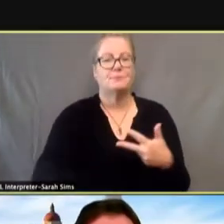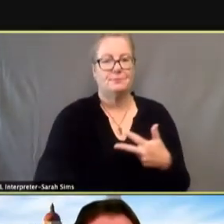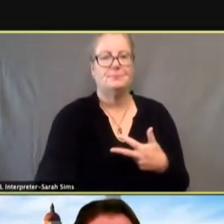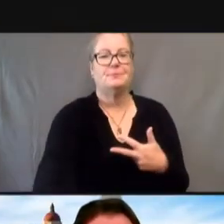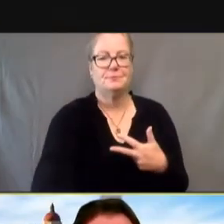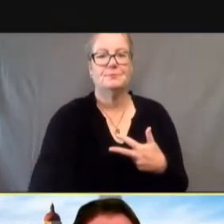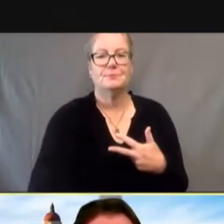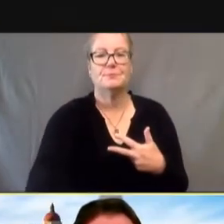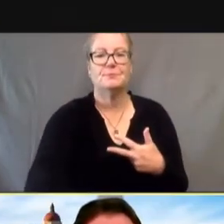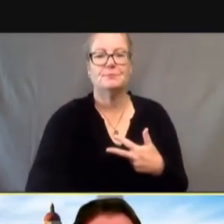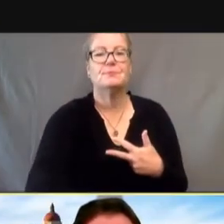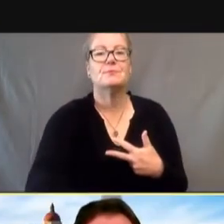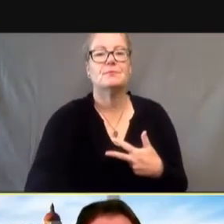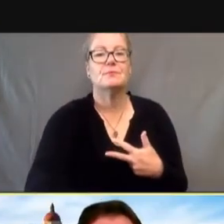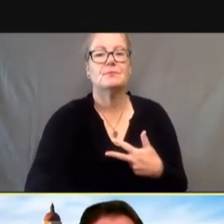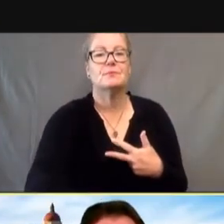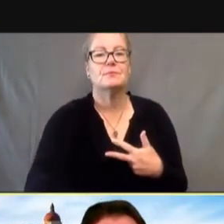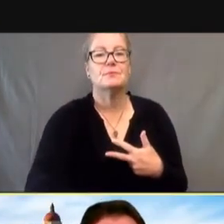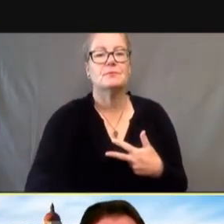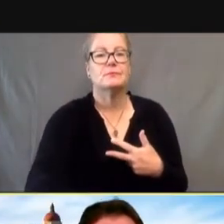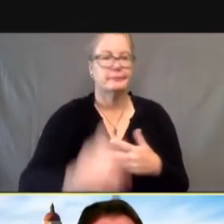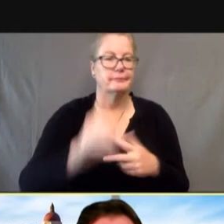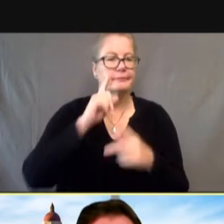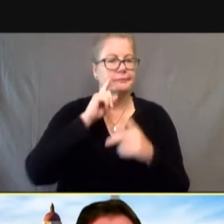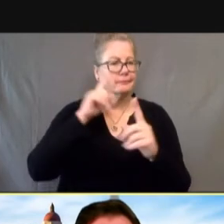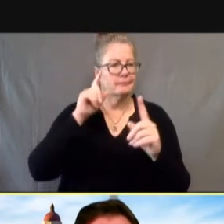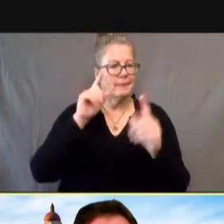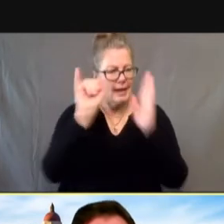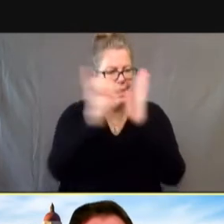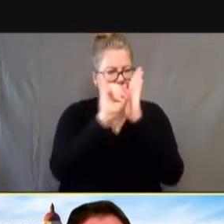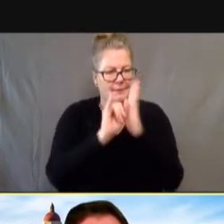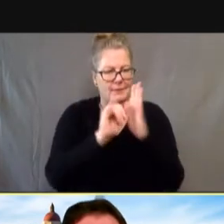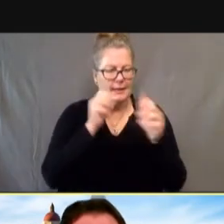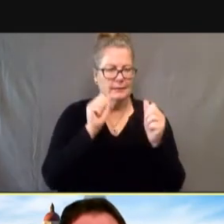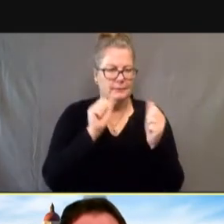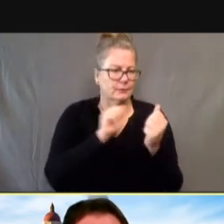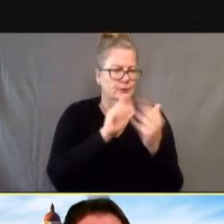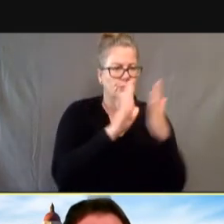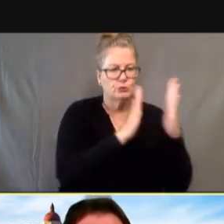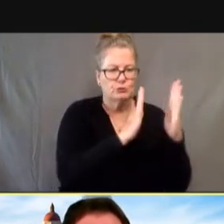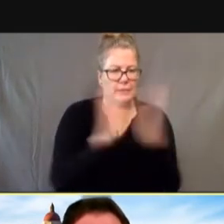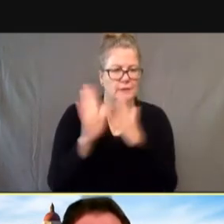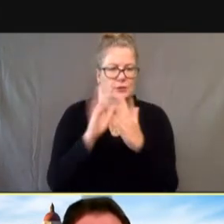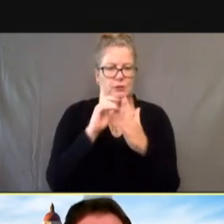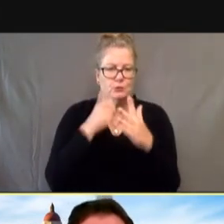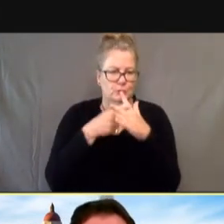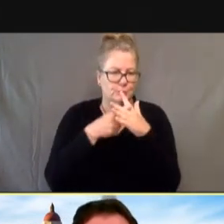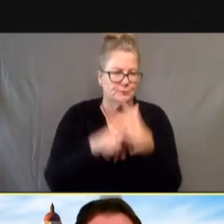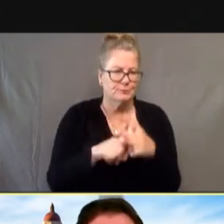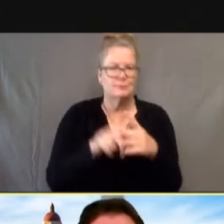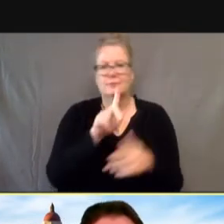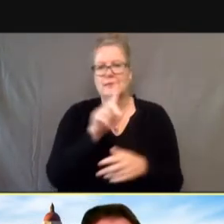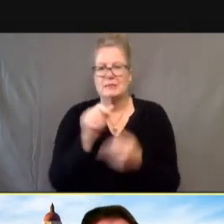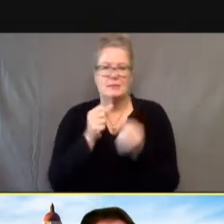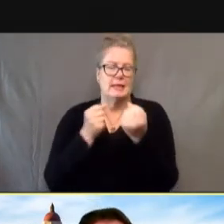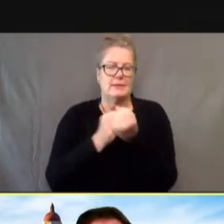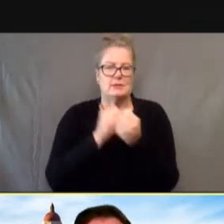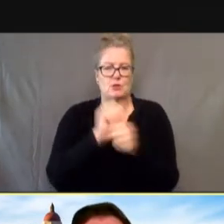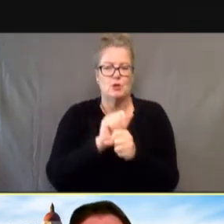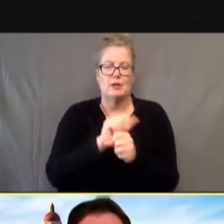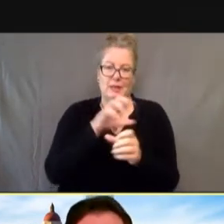to articulate the value of allyship and collaboration, and to apply the underlying principle, nothing about